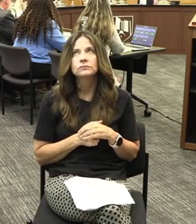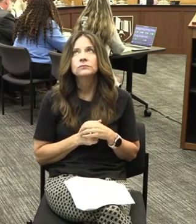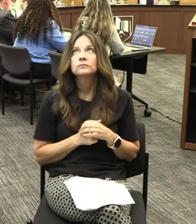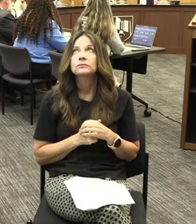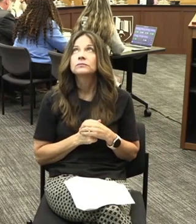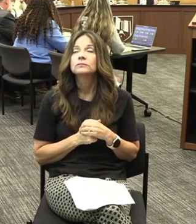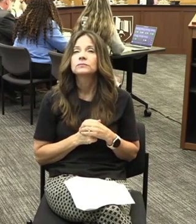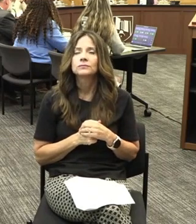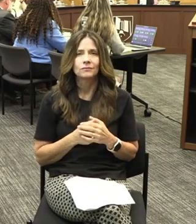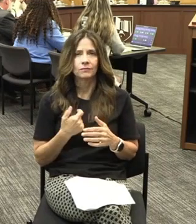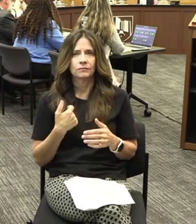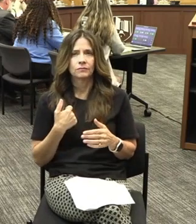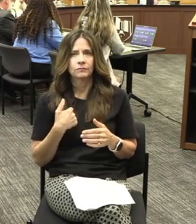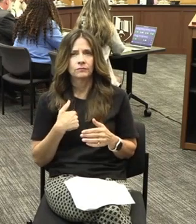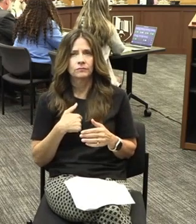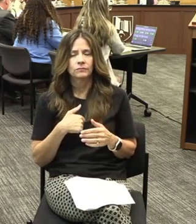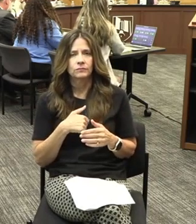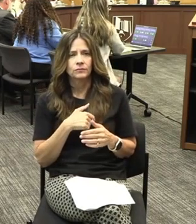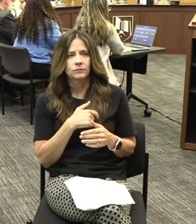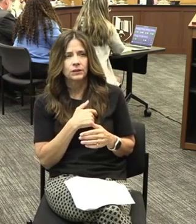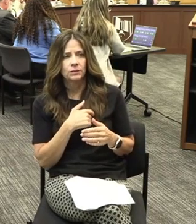And we can't estimate that amount.